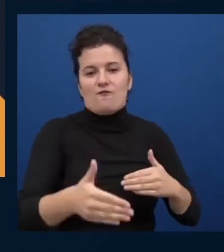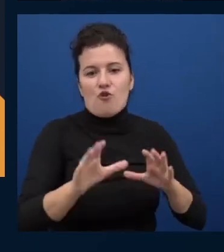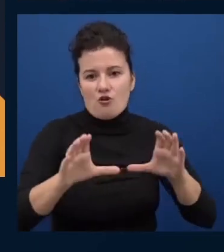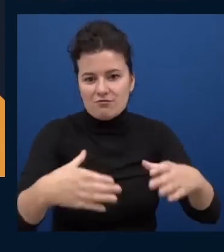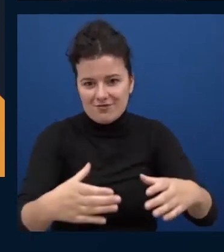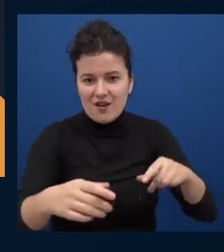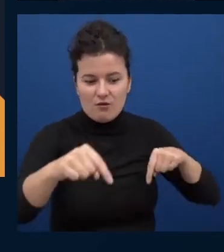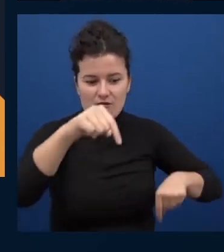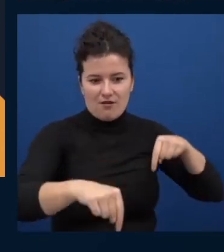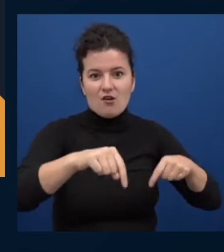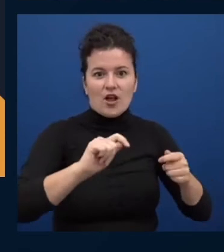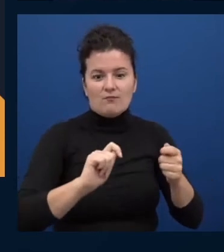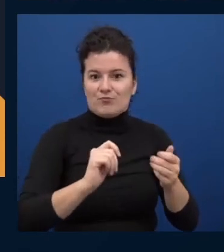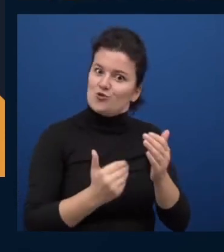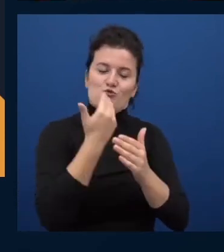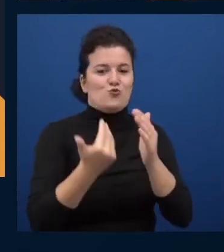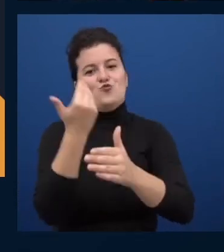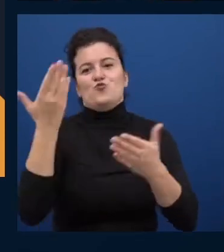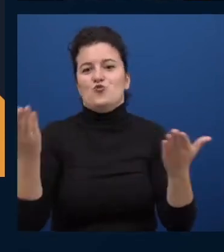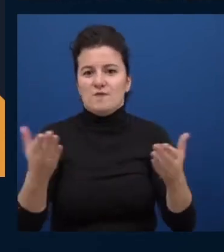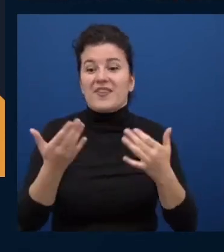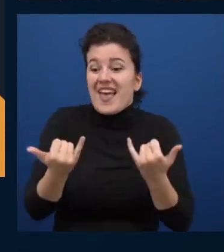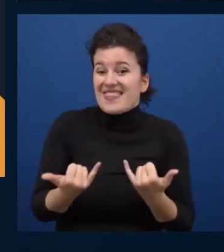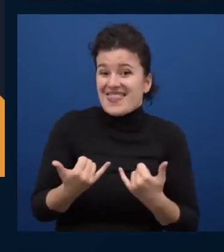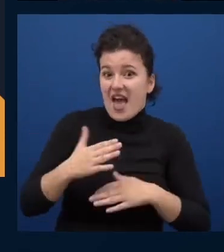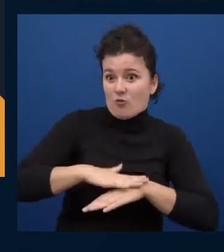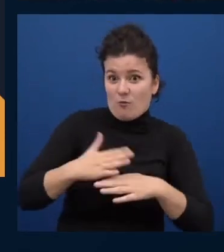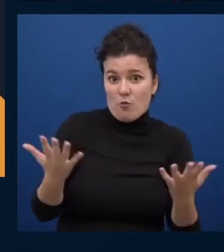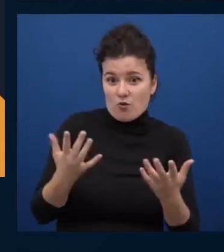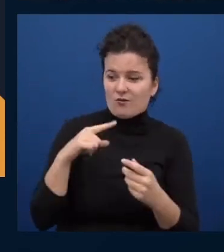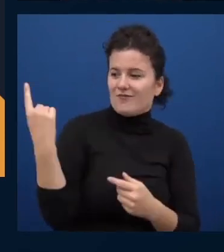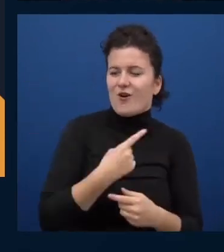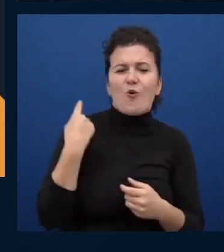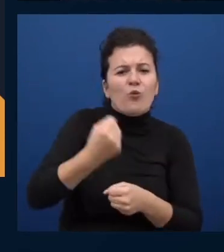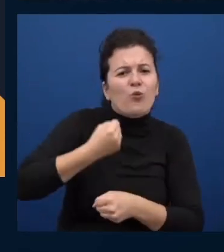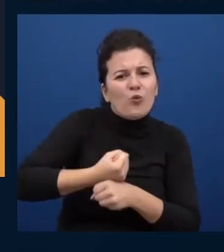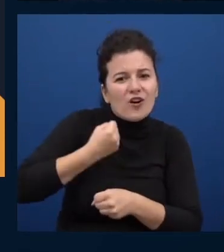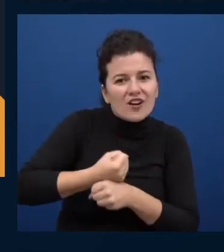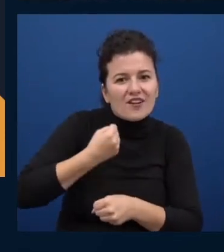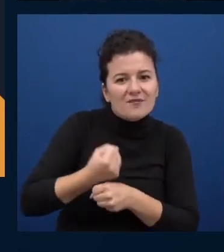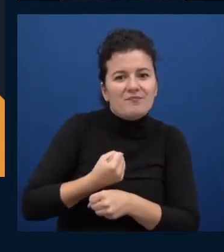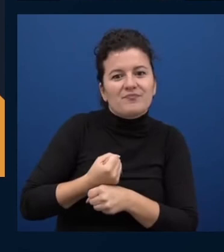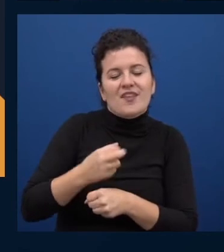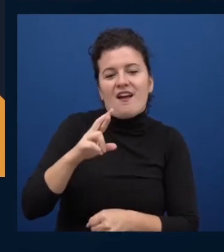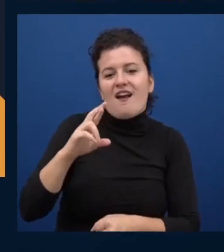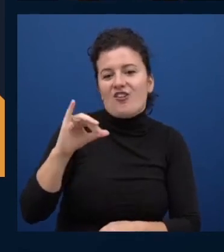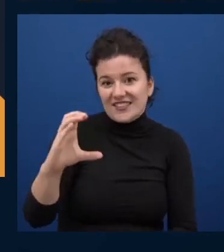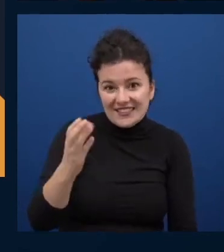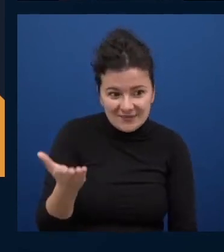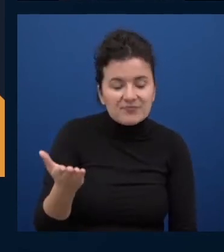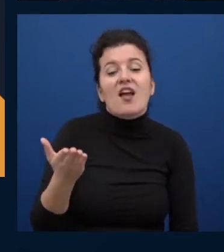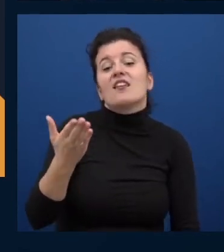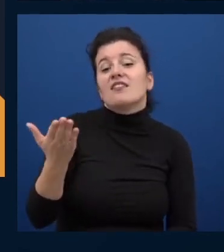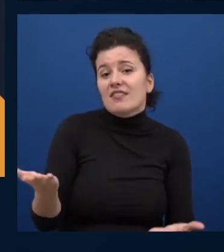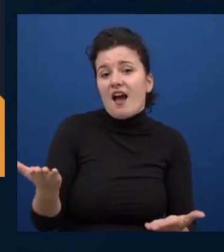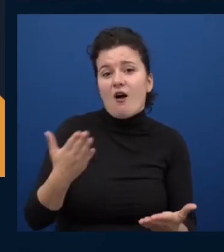is the time where we're working on an RFC that we want to put out